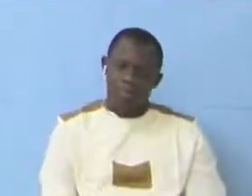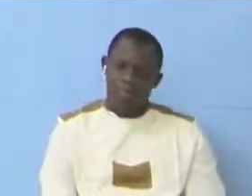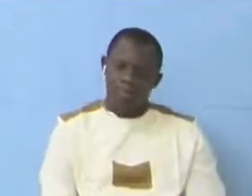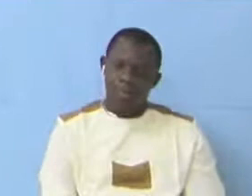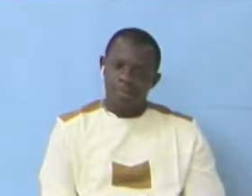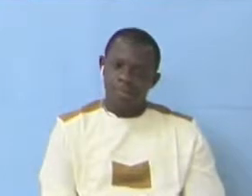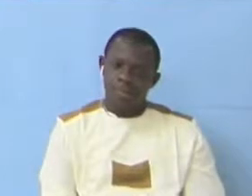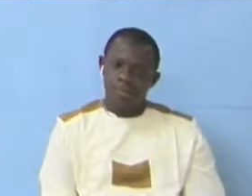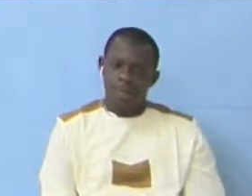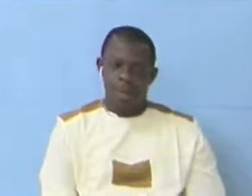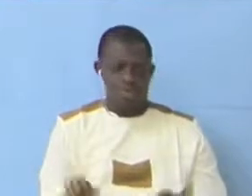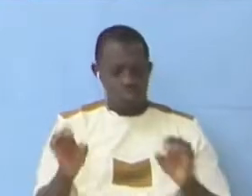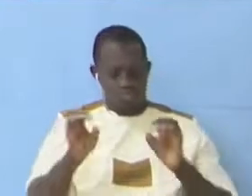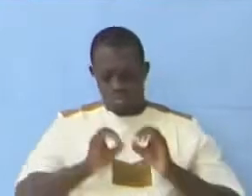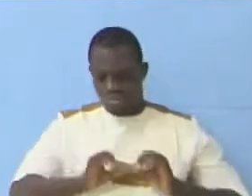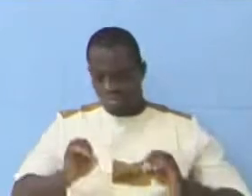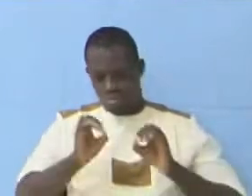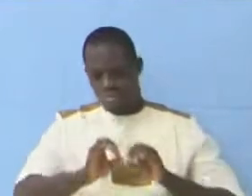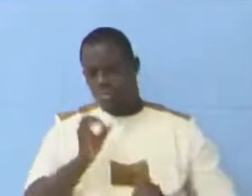But nothing was said.